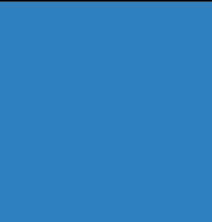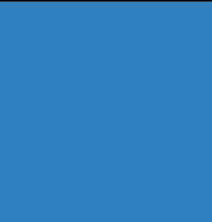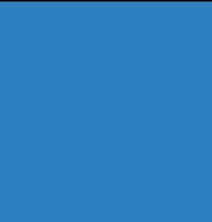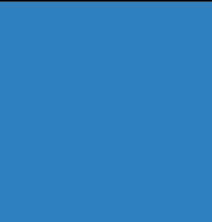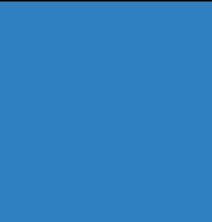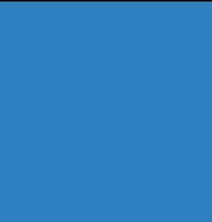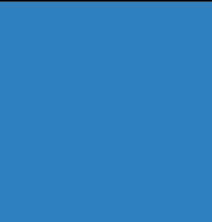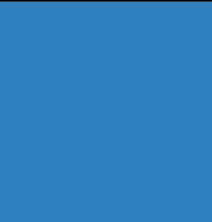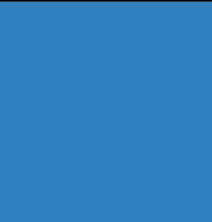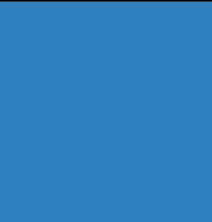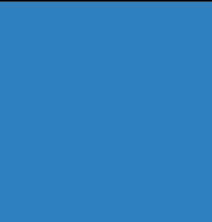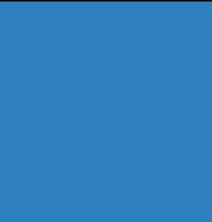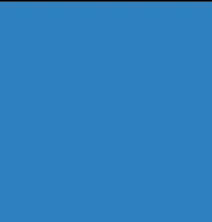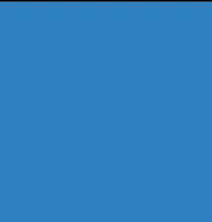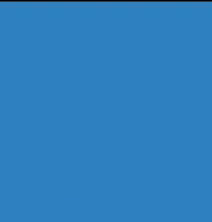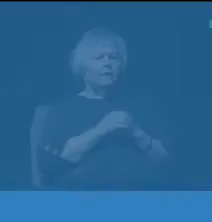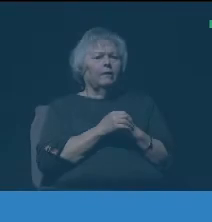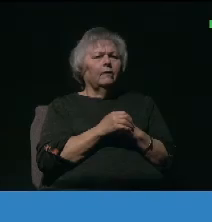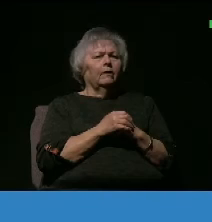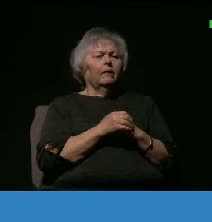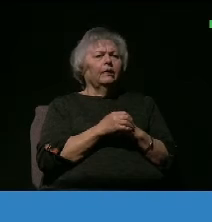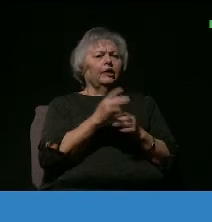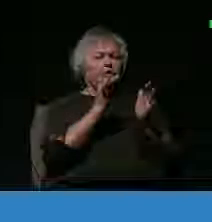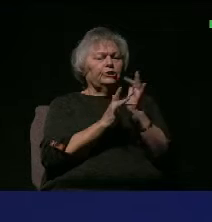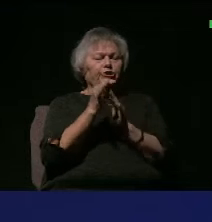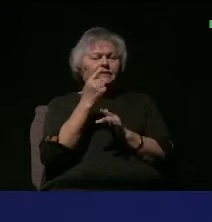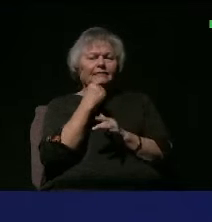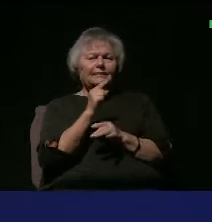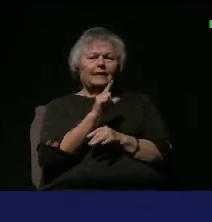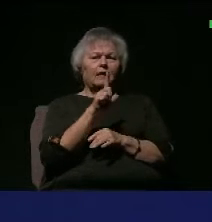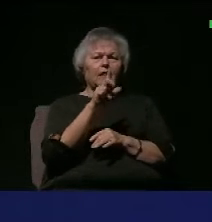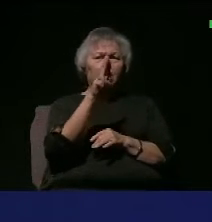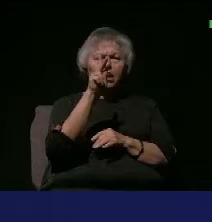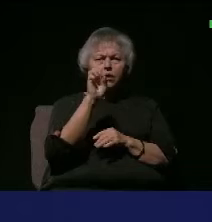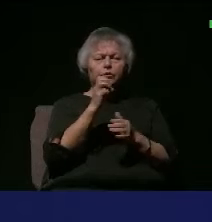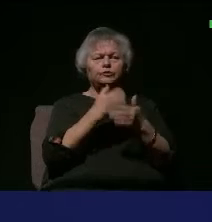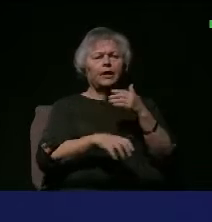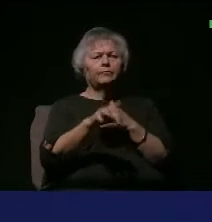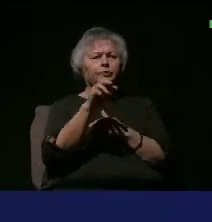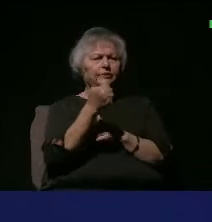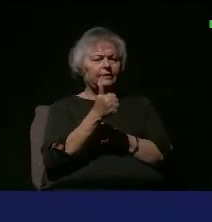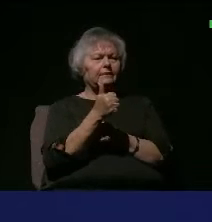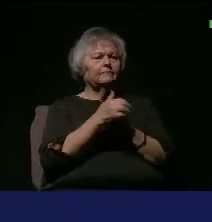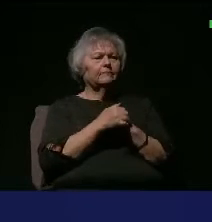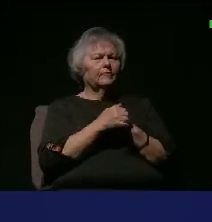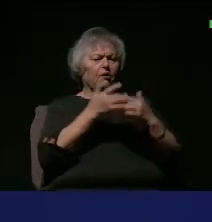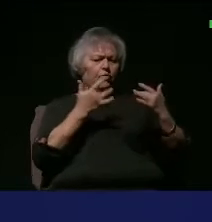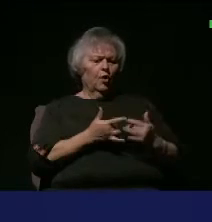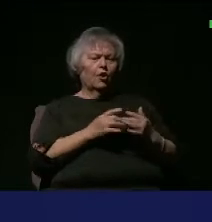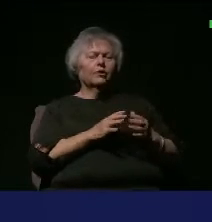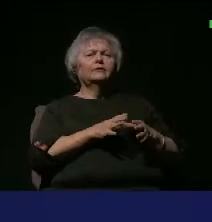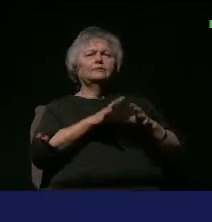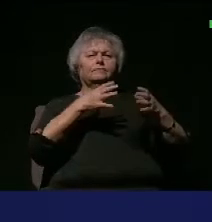You know, there's a sense of urgency here. Jesus said in Luke chapter 10, verse 2, "The harvest is truly great, but